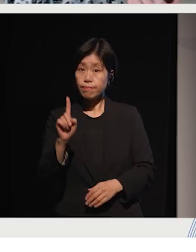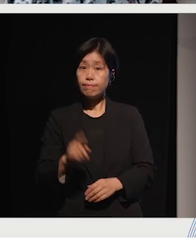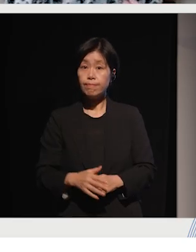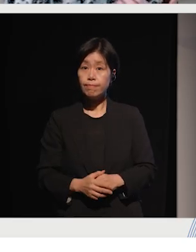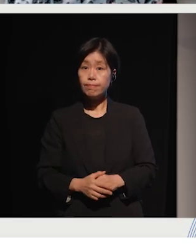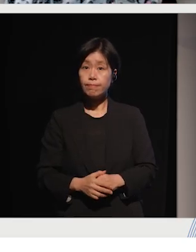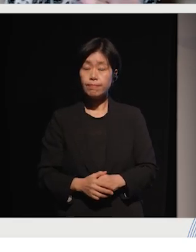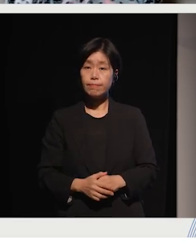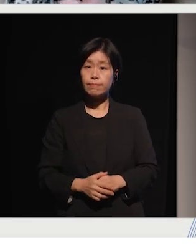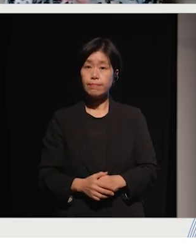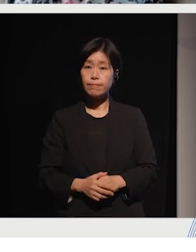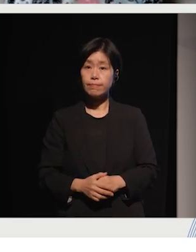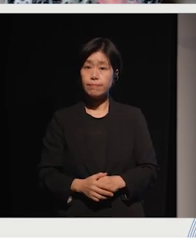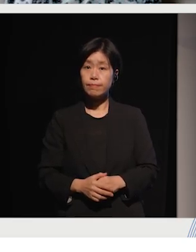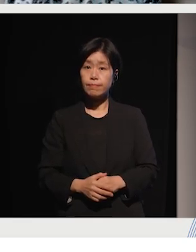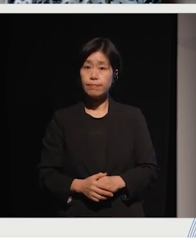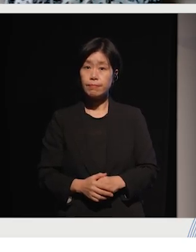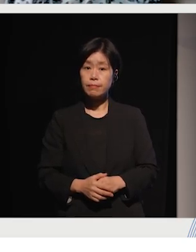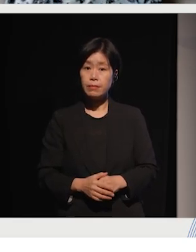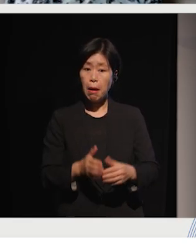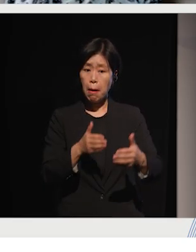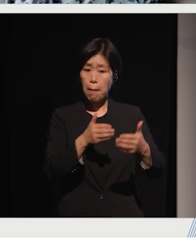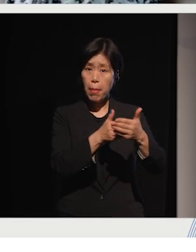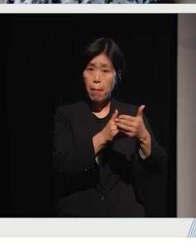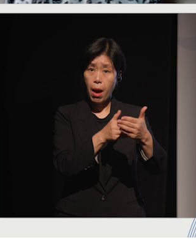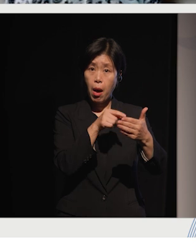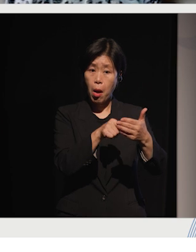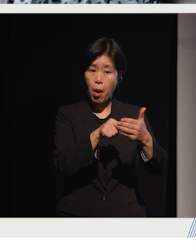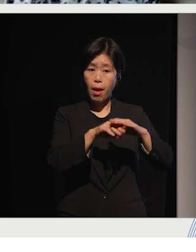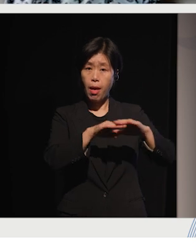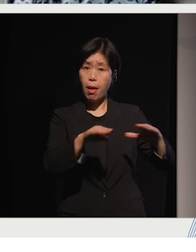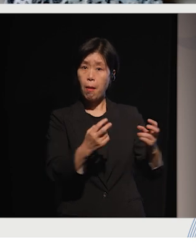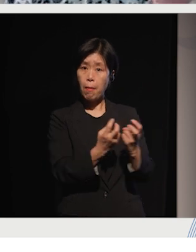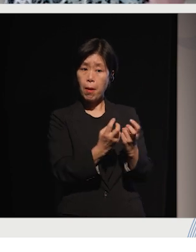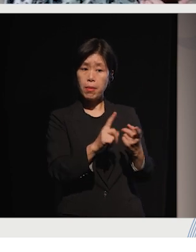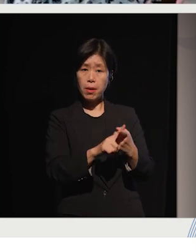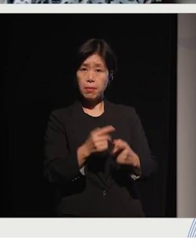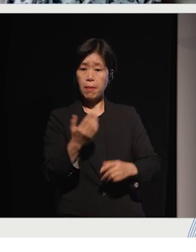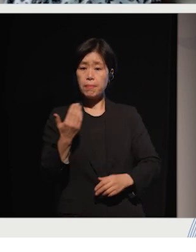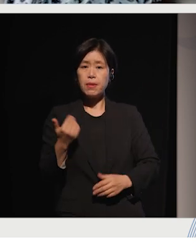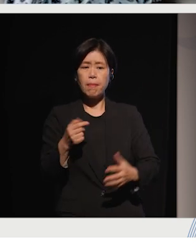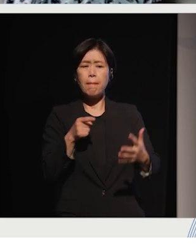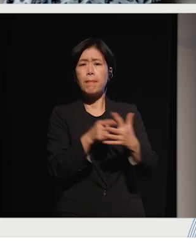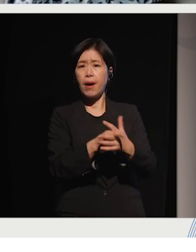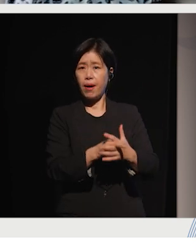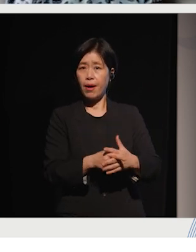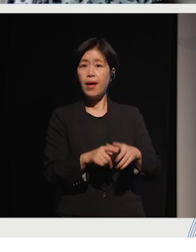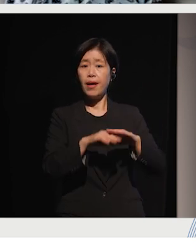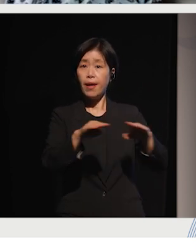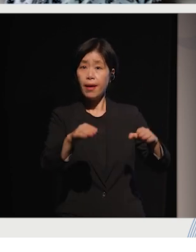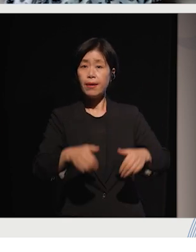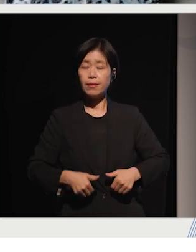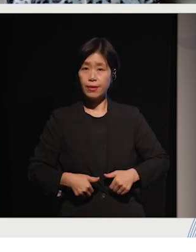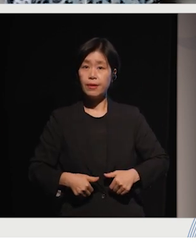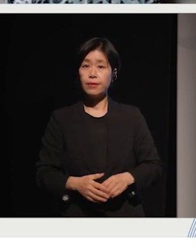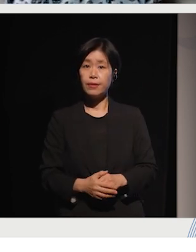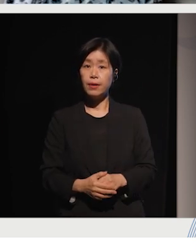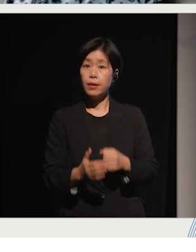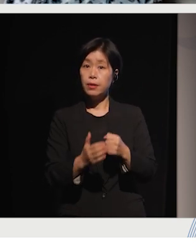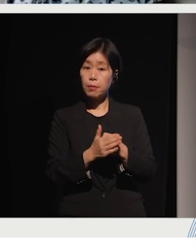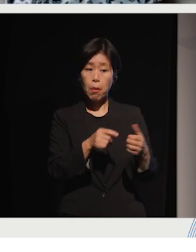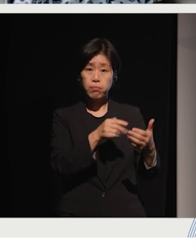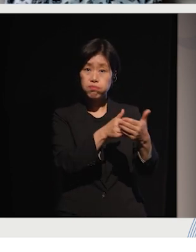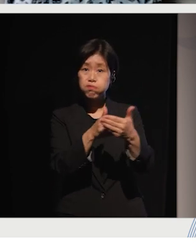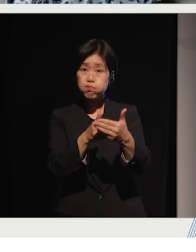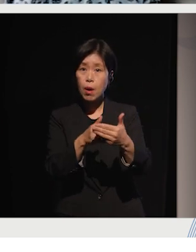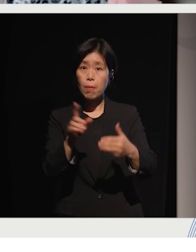to anticipate and make sure that if there are barriers that are avoidable, we want to remove those in advance. Sometimes